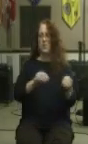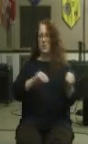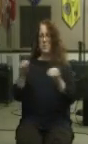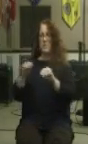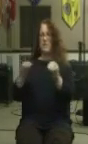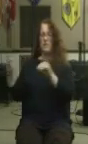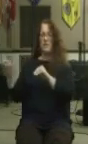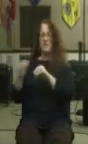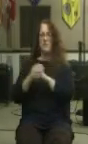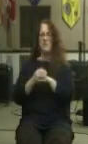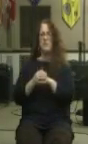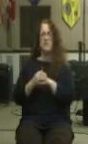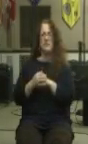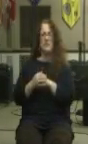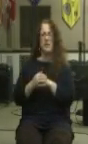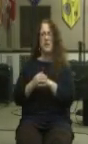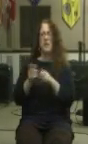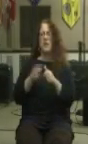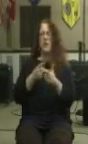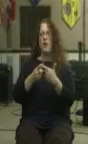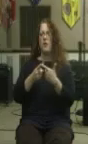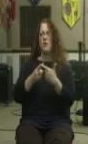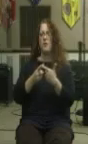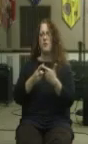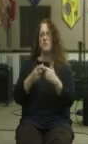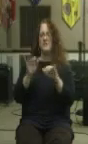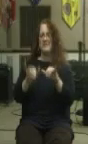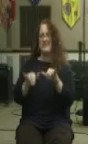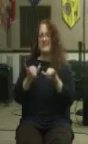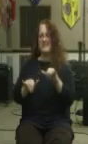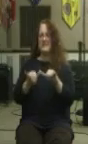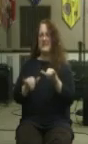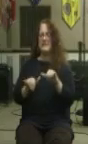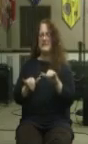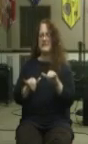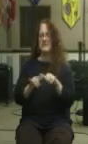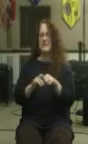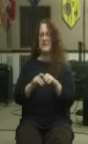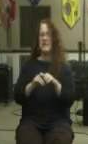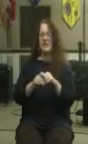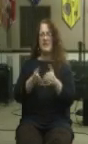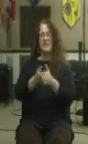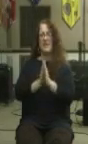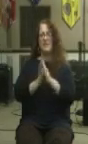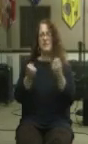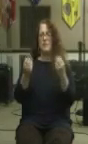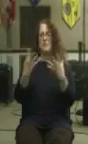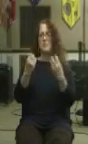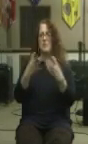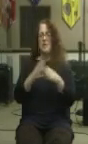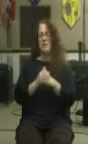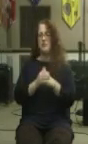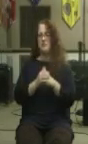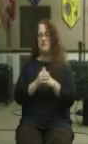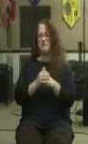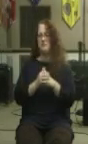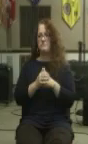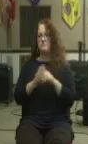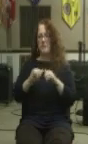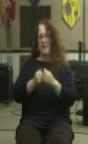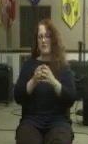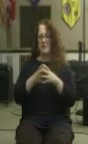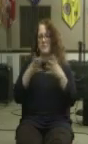So are you moving? Or are you straddling the fence? I don't know. He's asking too much for